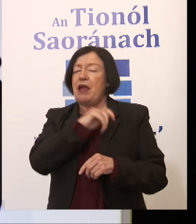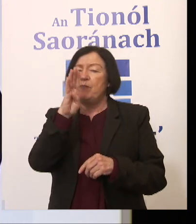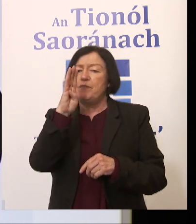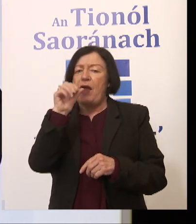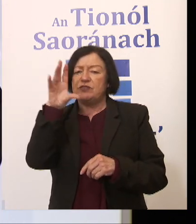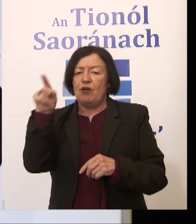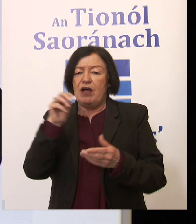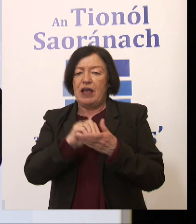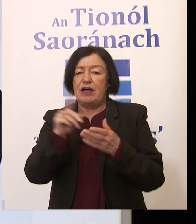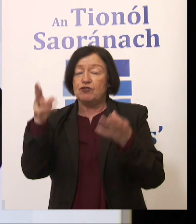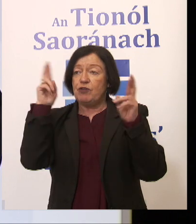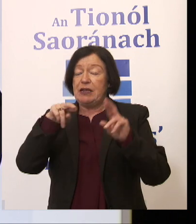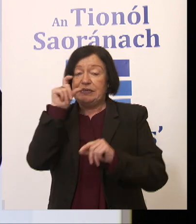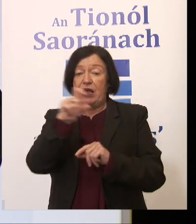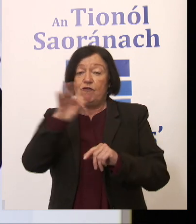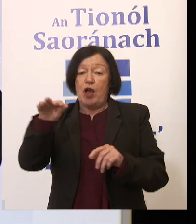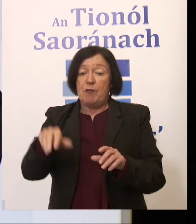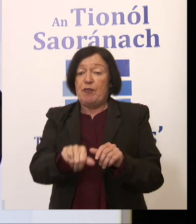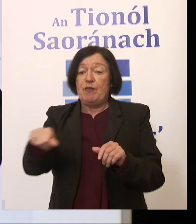has a representative council from the constituent